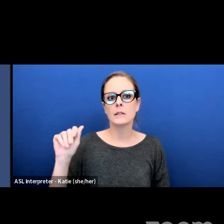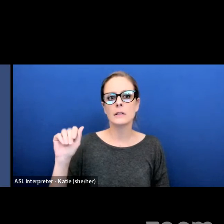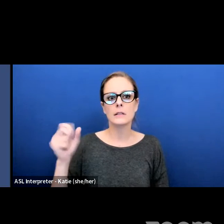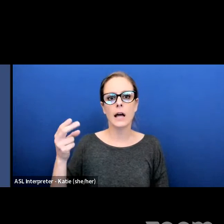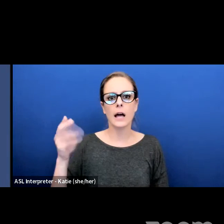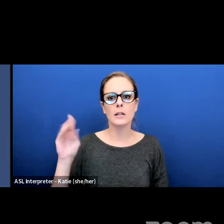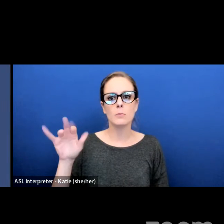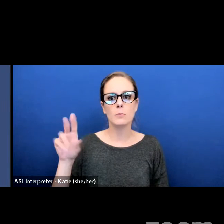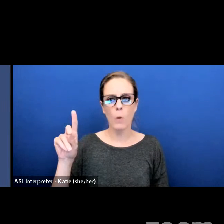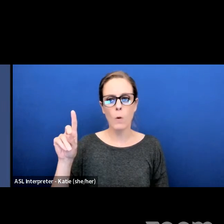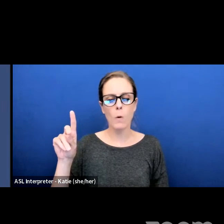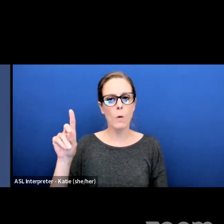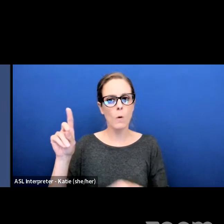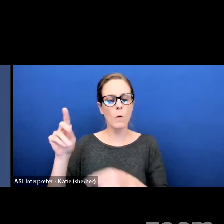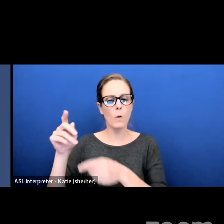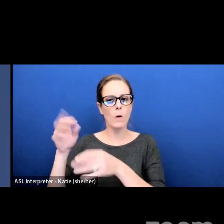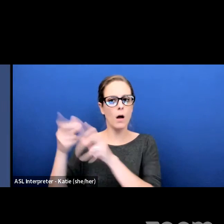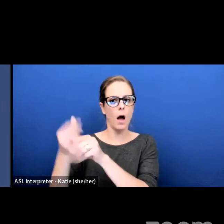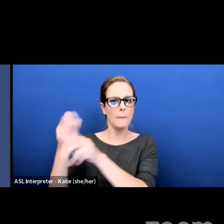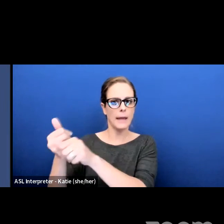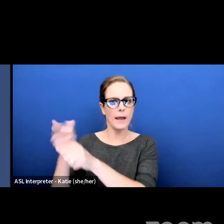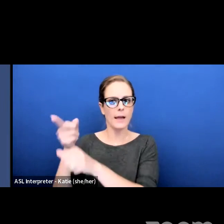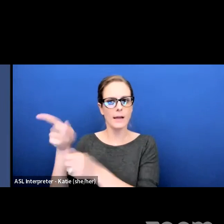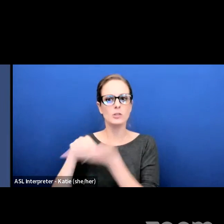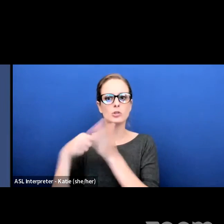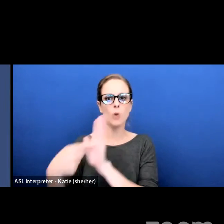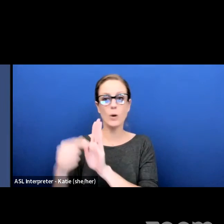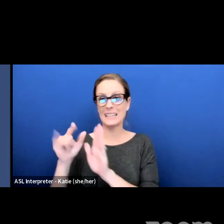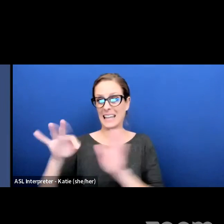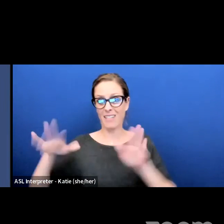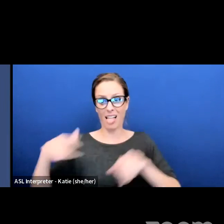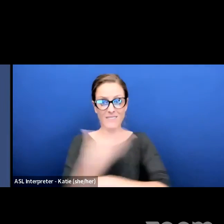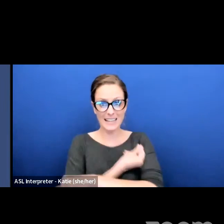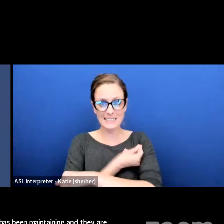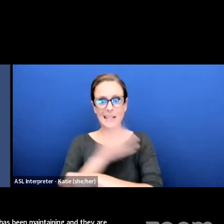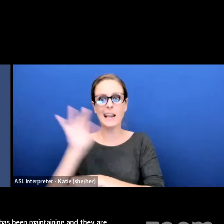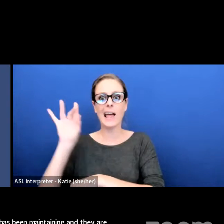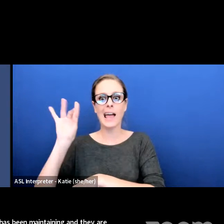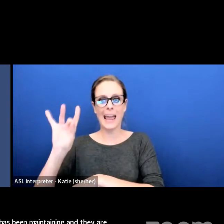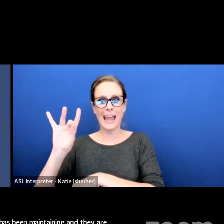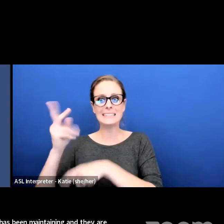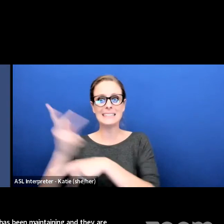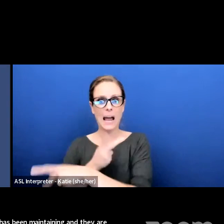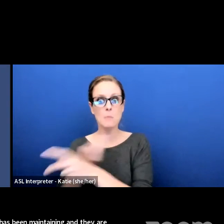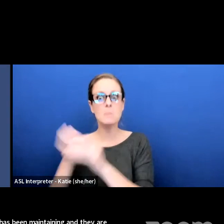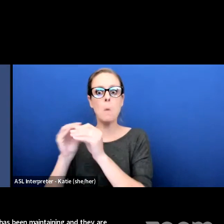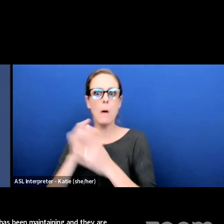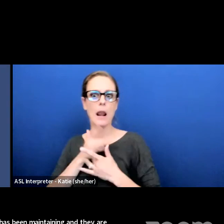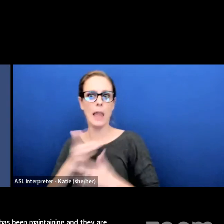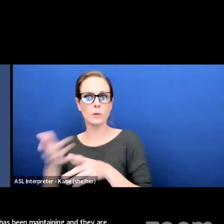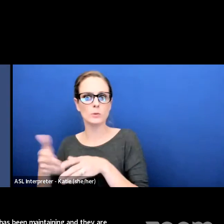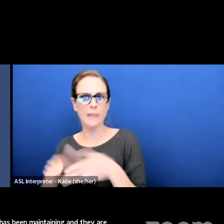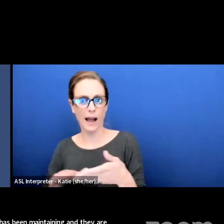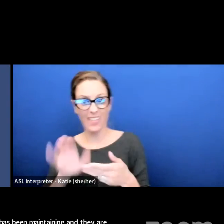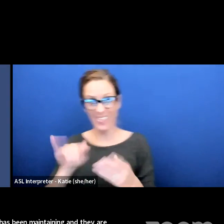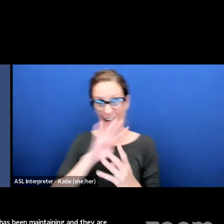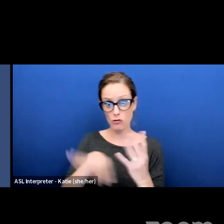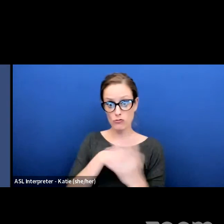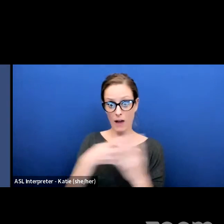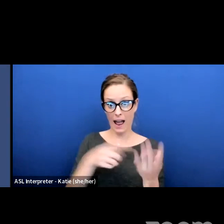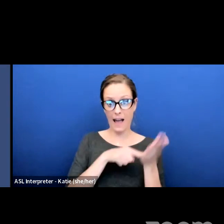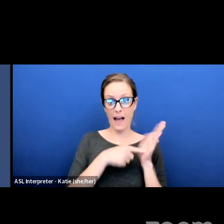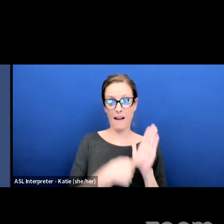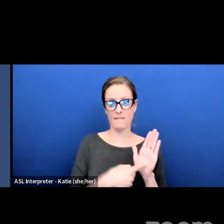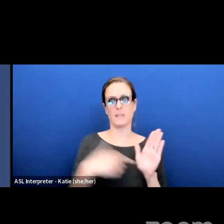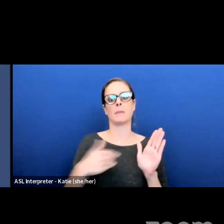like more than 8 times more likely to die for unvaccinated compared to vaccinated. So that graph, Dr. Donna, I have found actually pretty helpful.